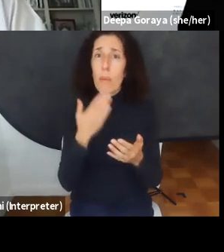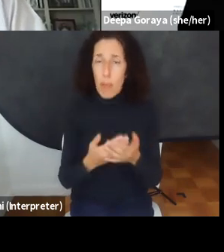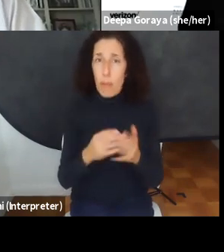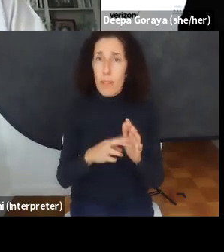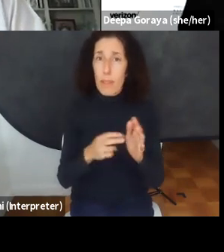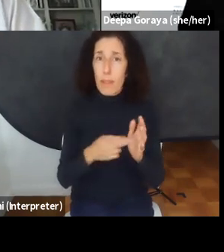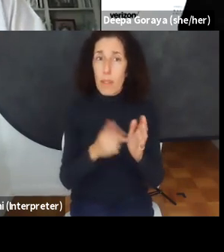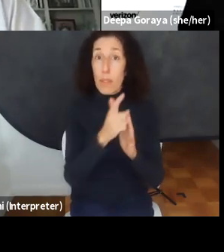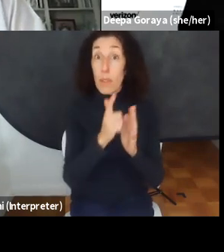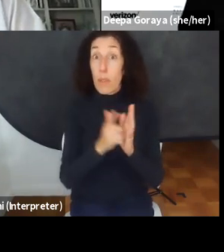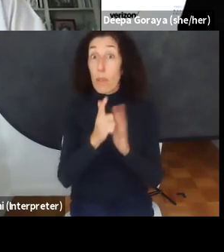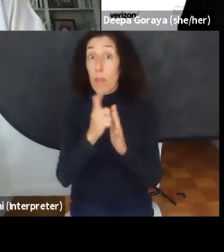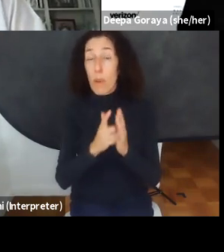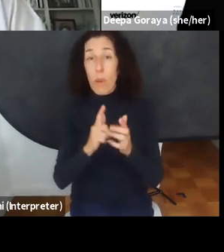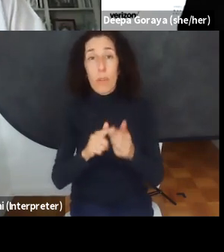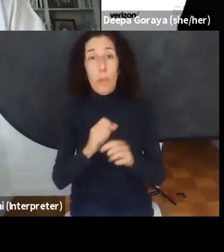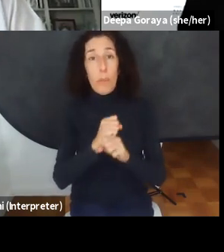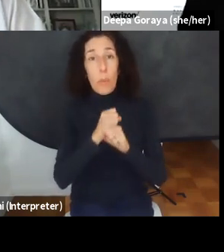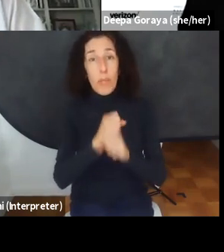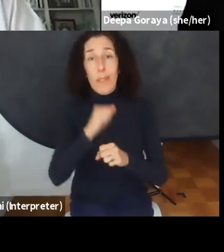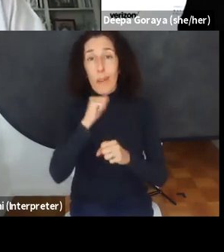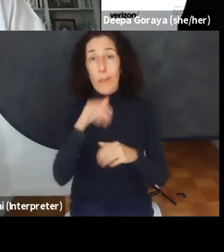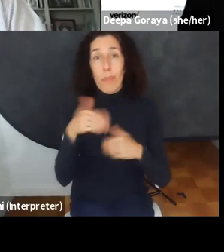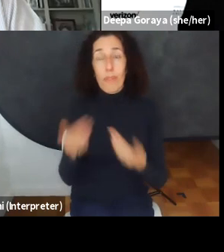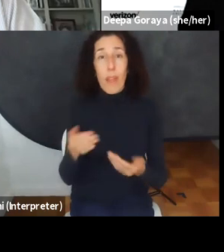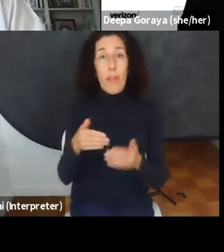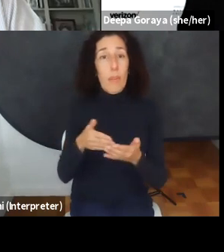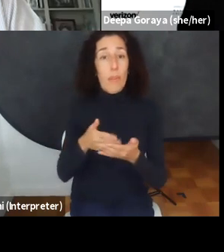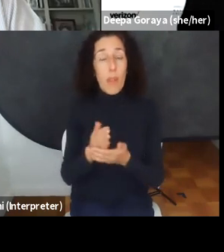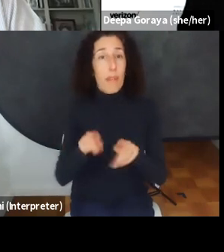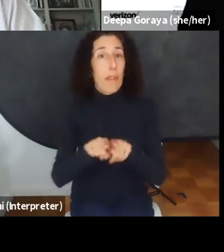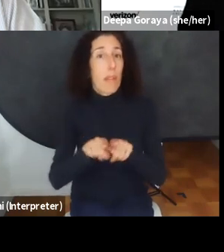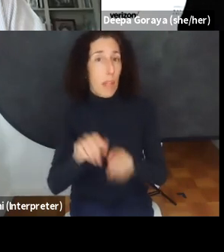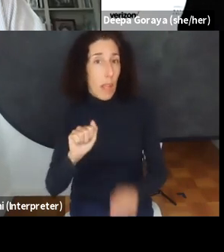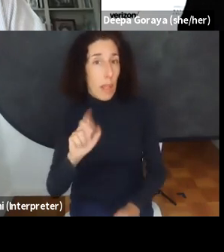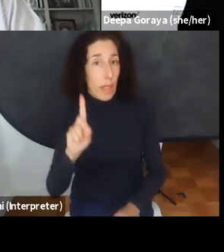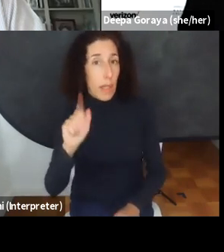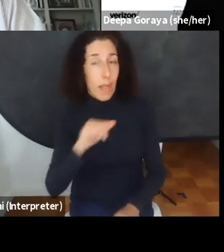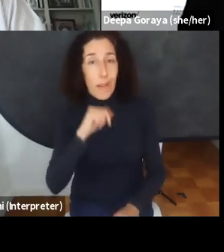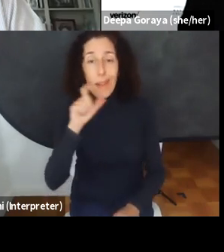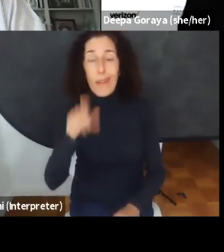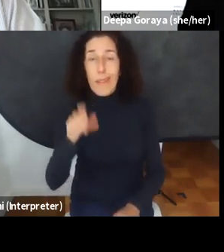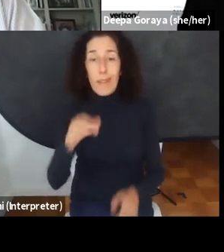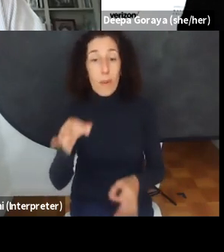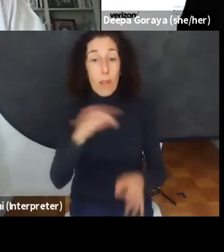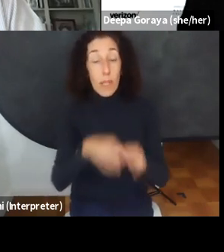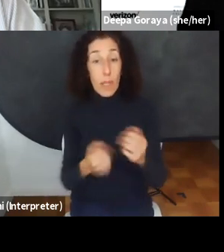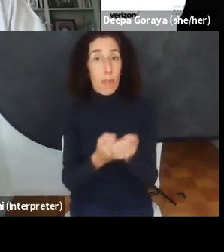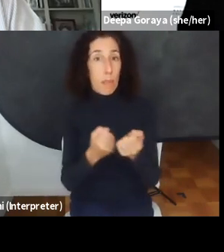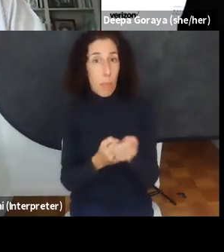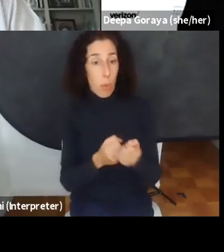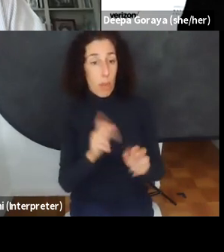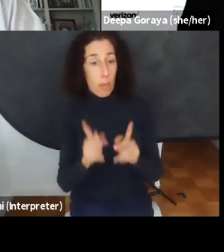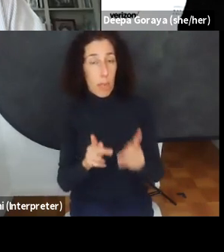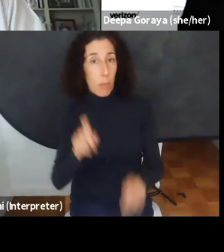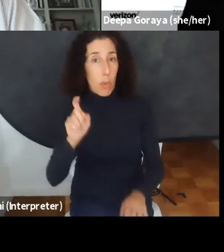and provided rights, like the ADA, did not necessarily support the people they mean to because of a